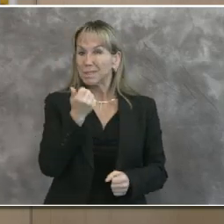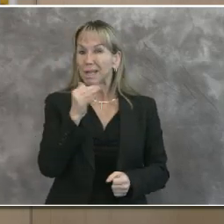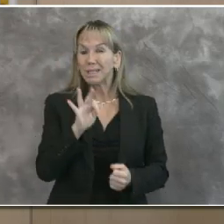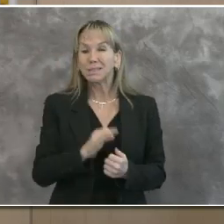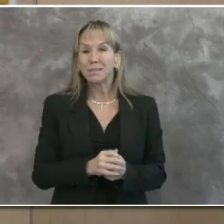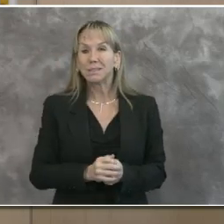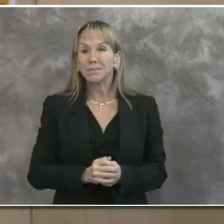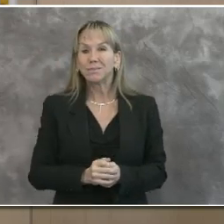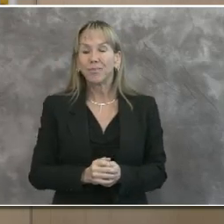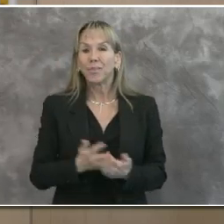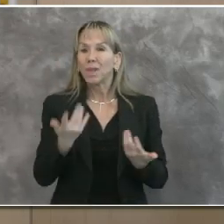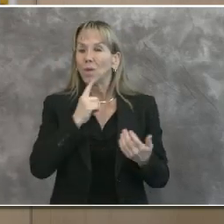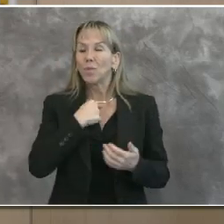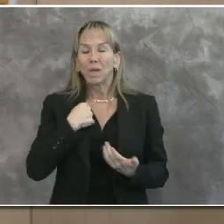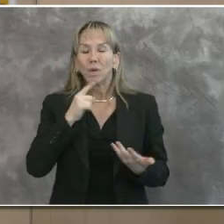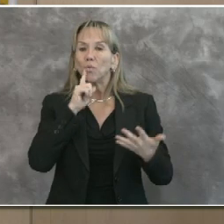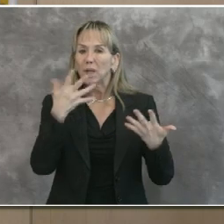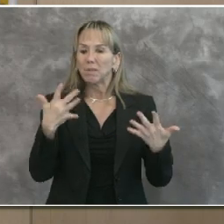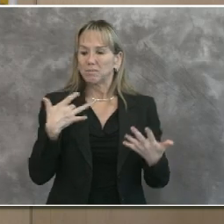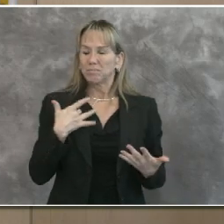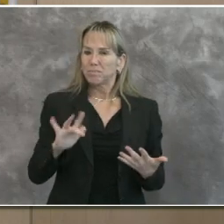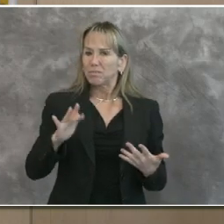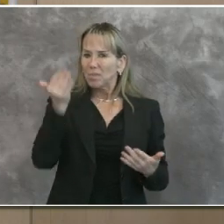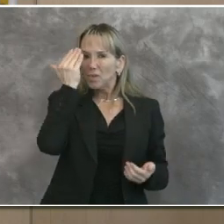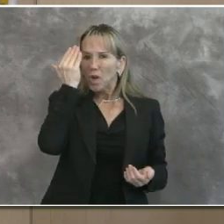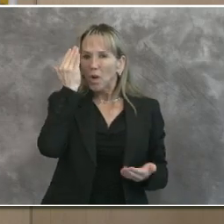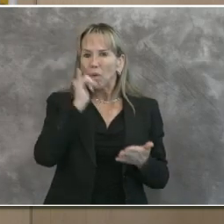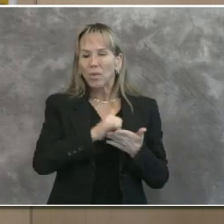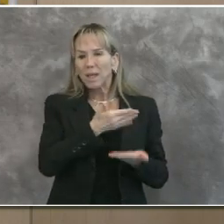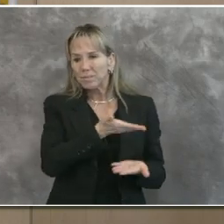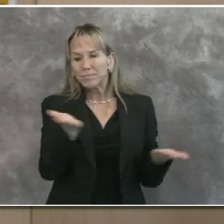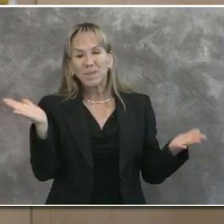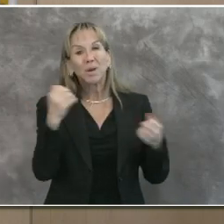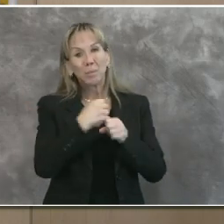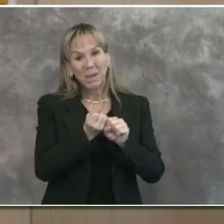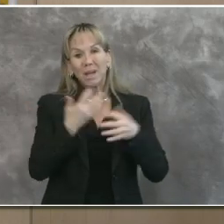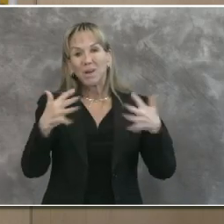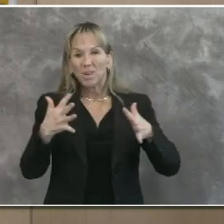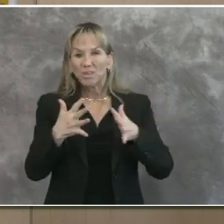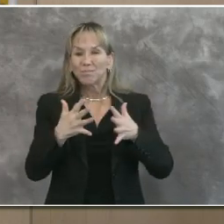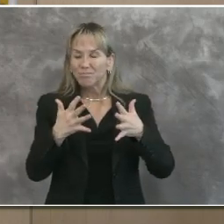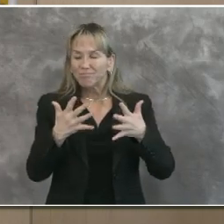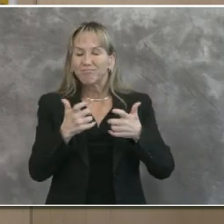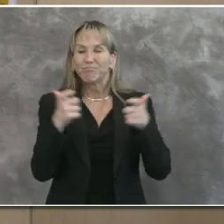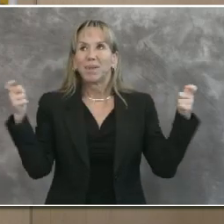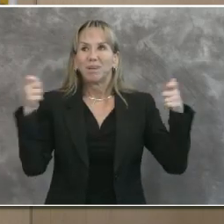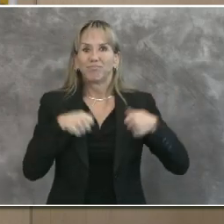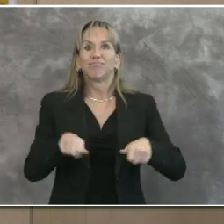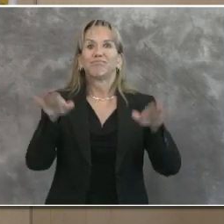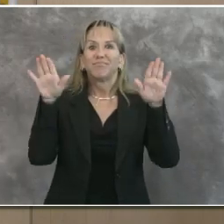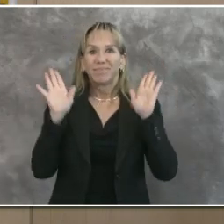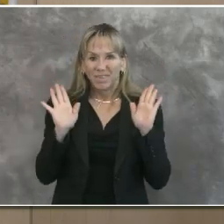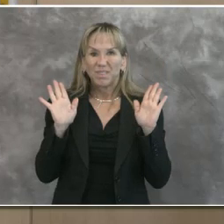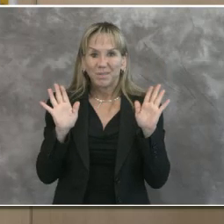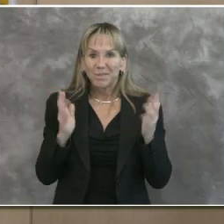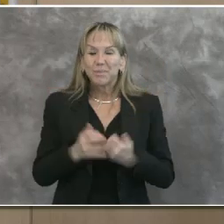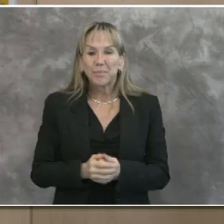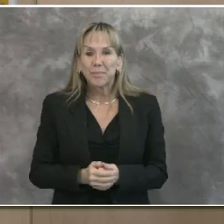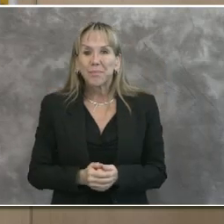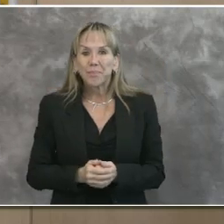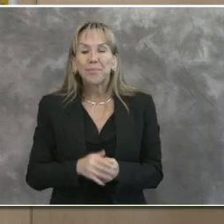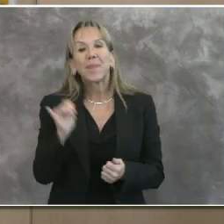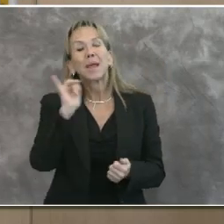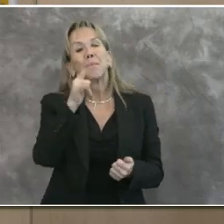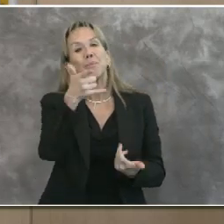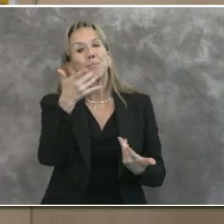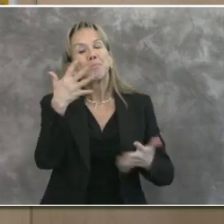are indeed truly sensitive to the fact that everyone is making a tremendous sacrifice. And as you have heard